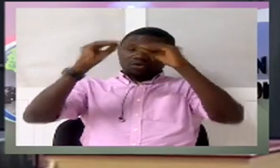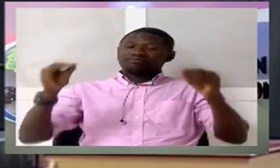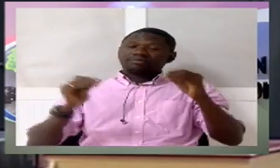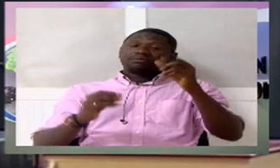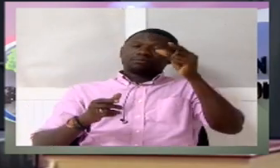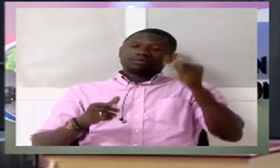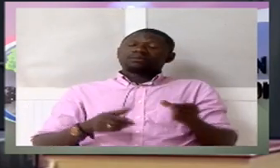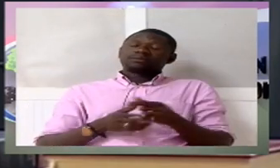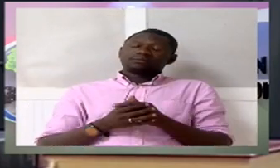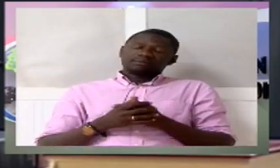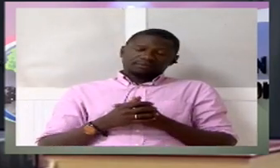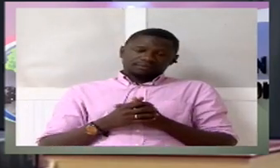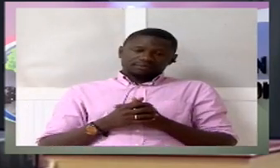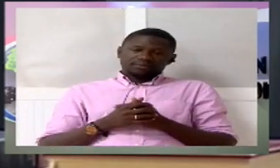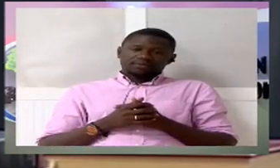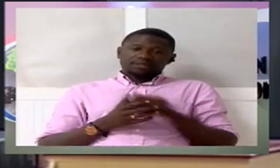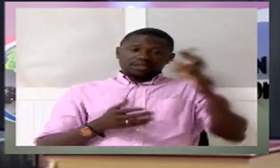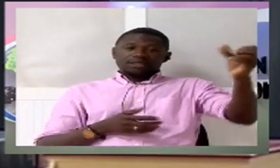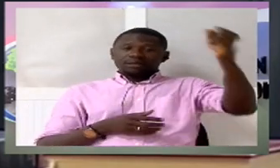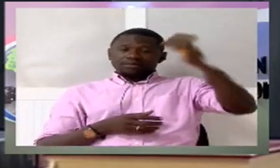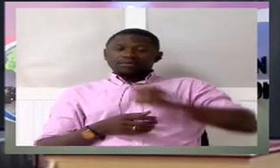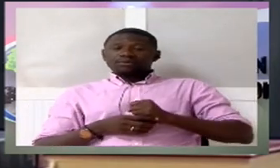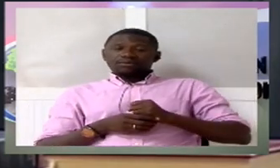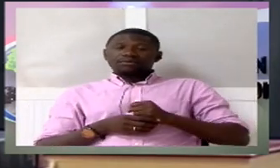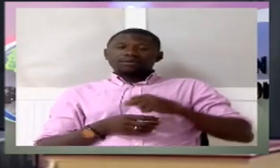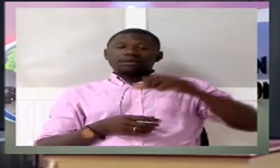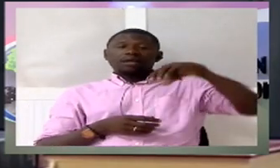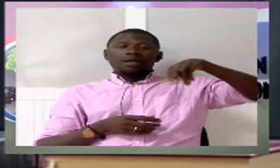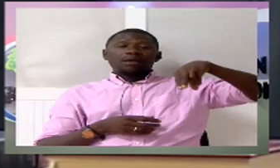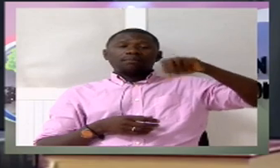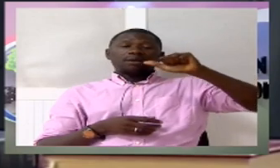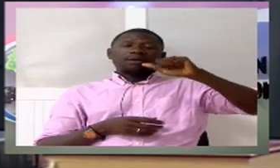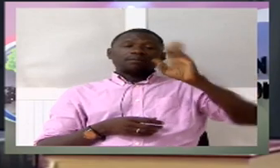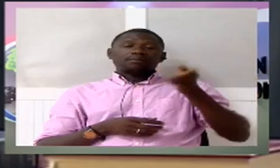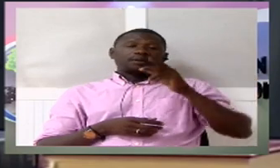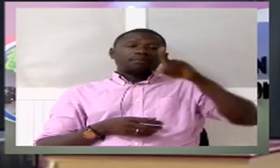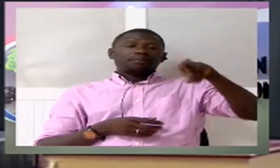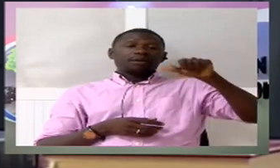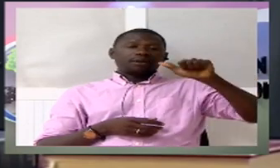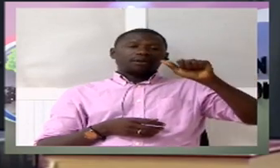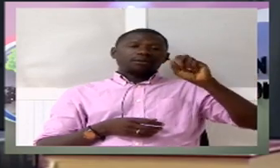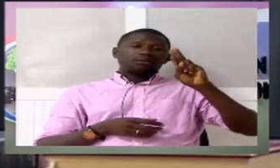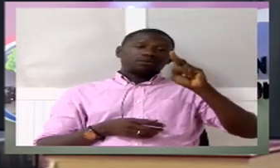lati. He brought in Justice M.A. Paul. I kiti tela dona de kaf me M.A. Paul. To convict